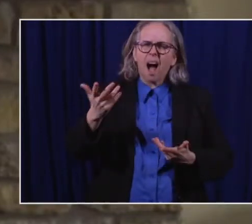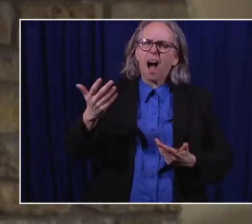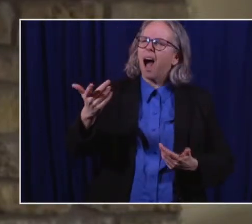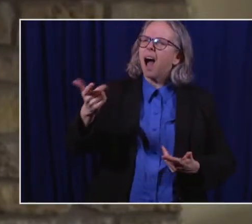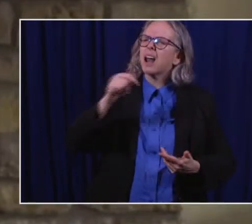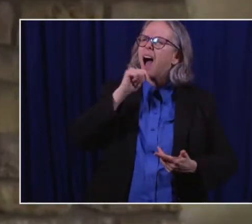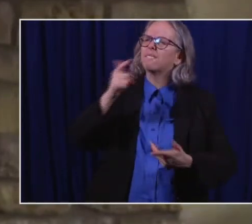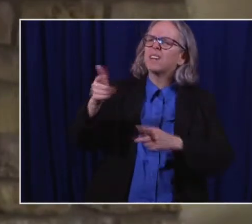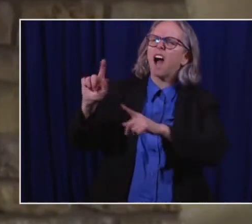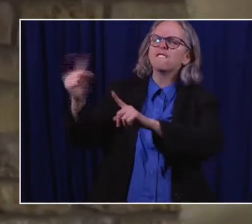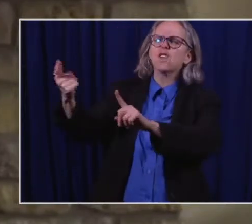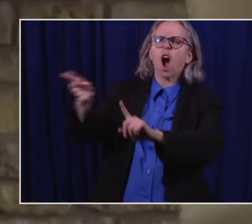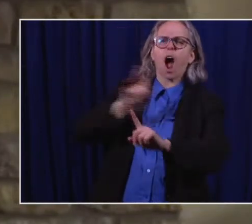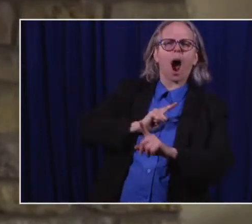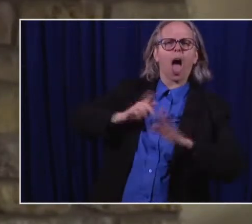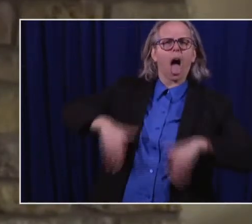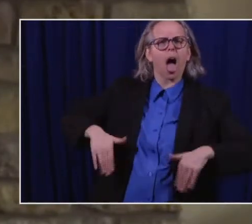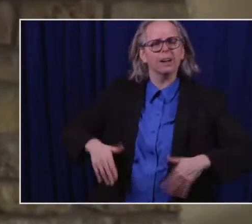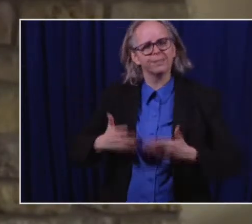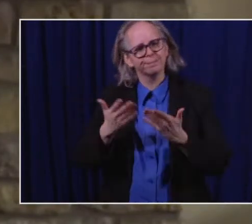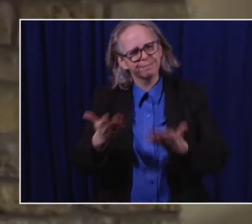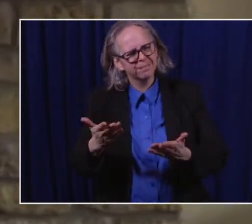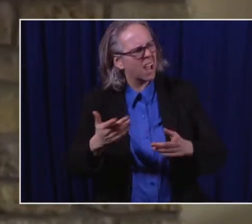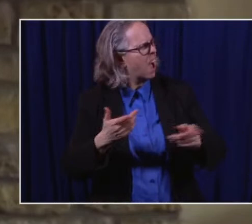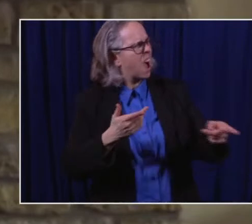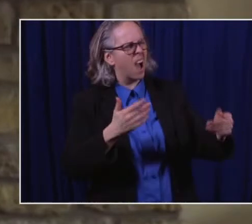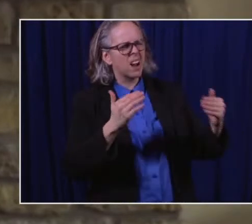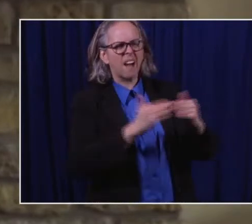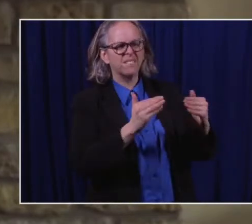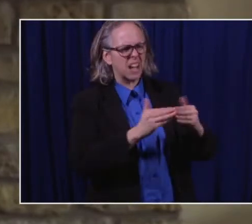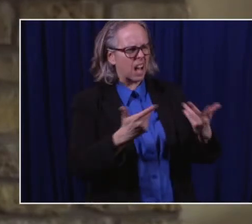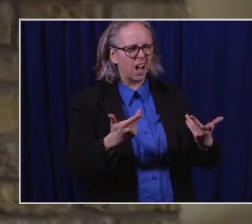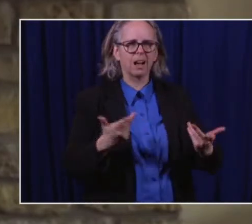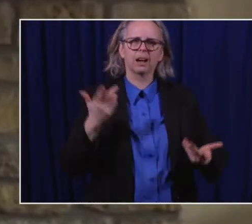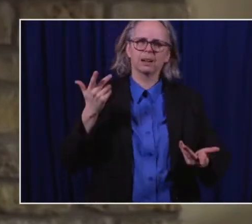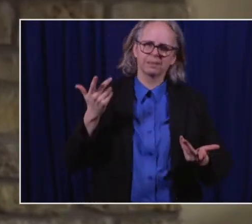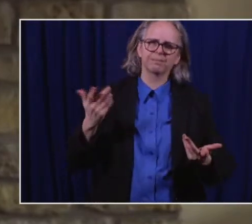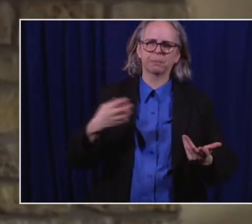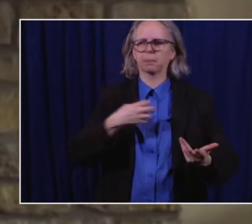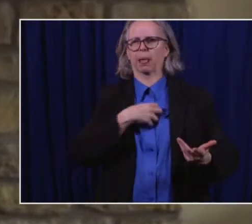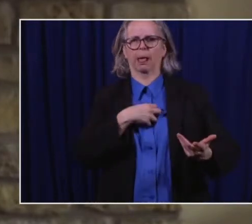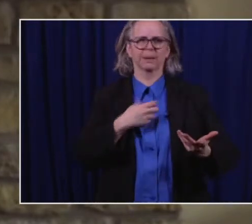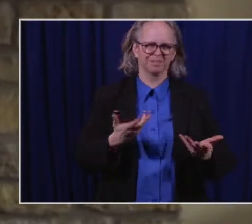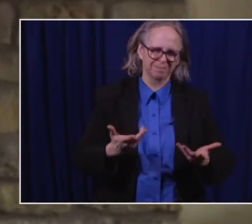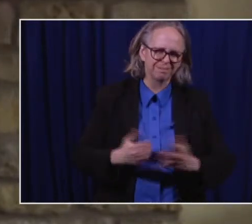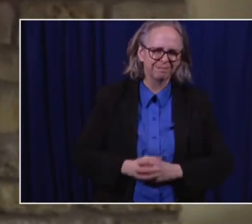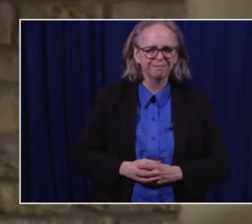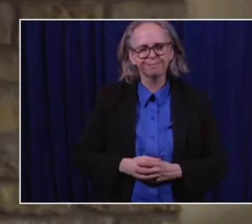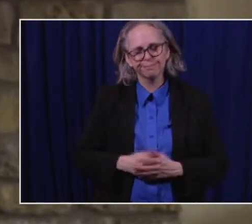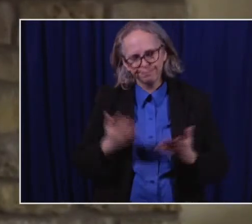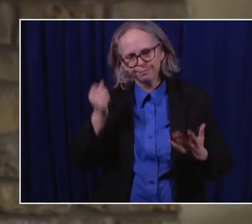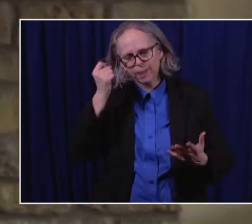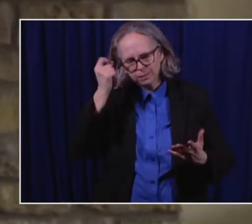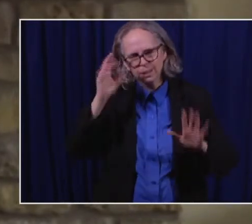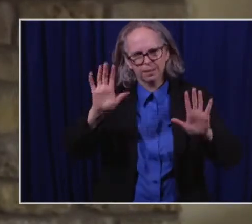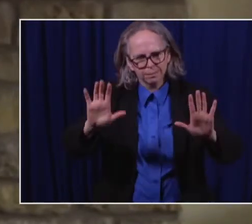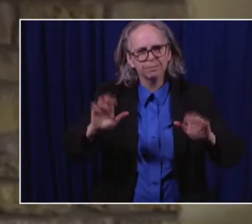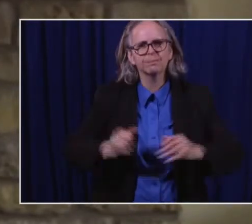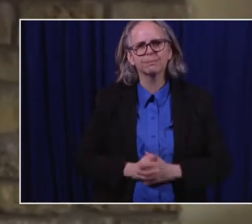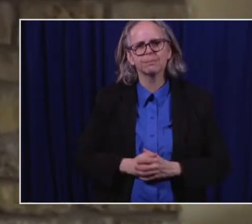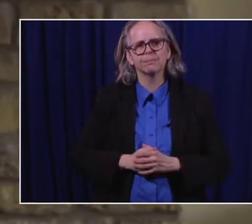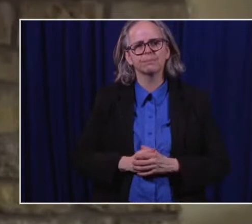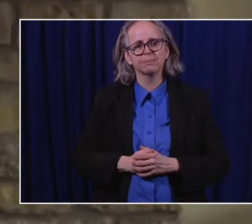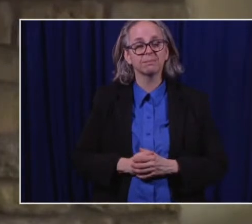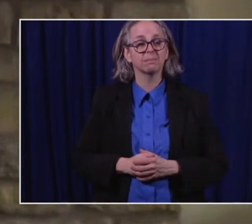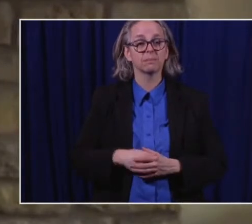you let somebody else go? And look, if you look at the first week or two,